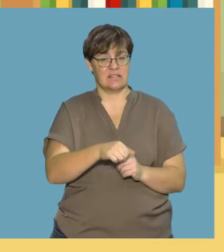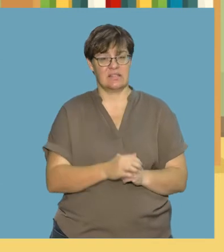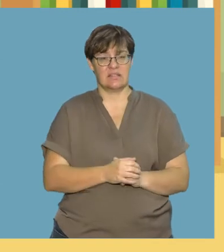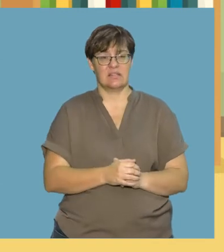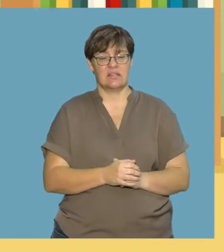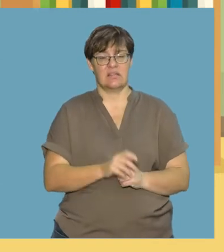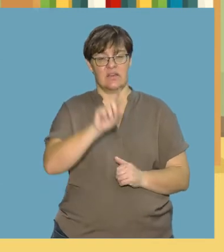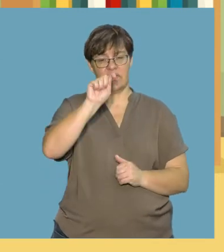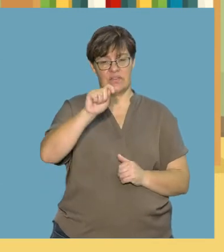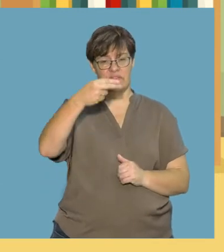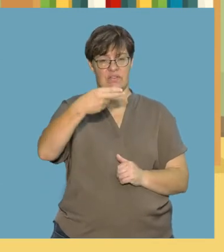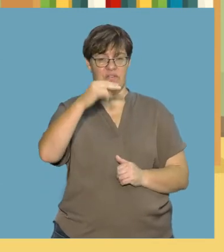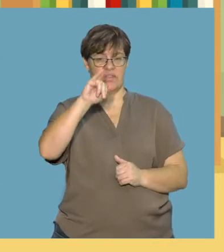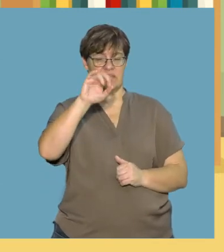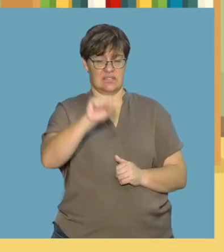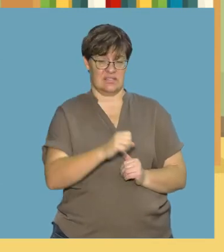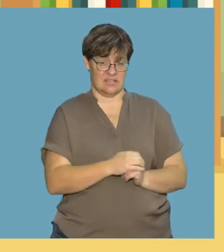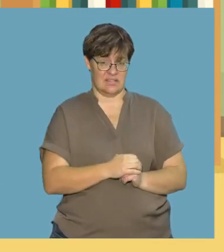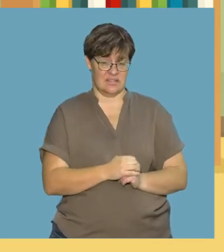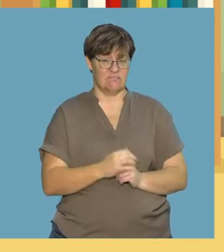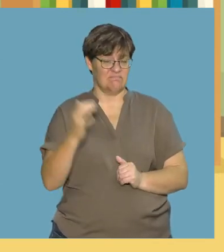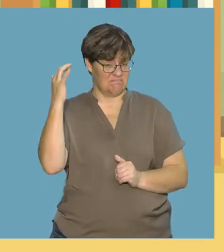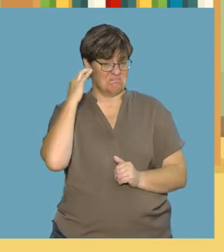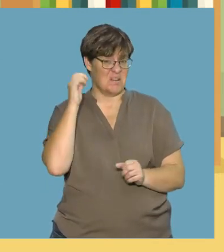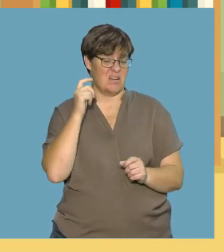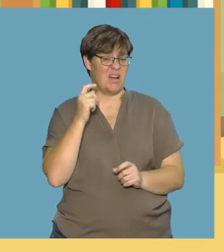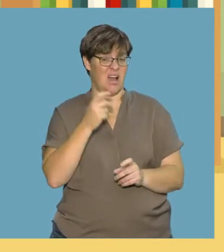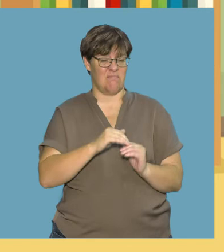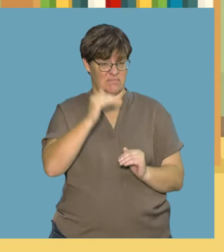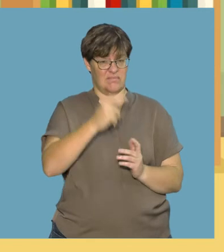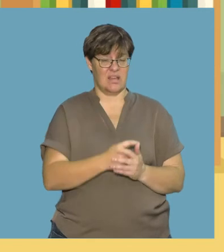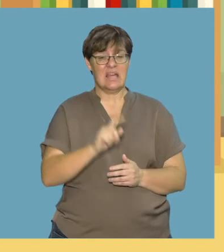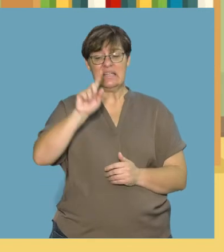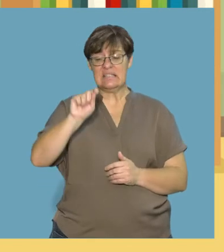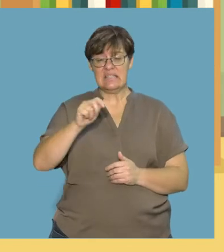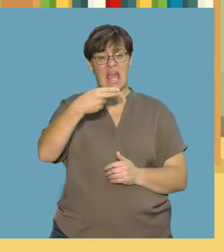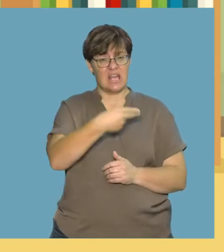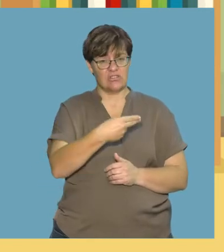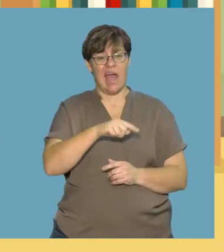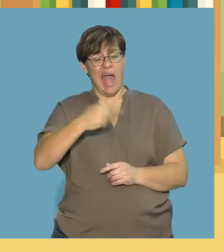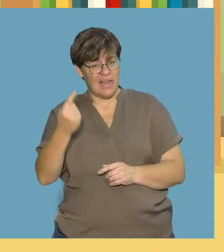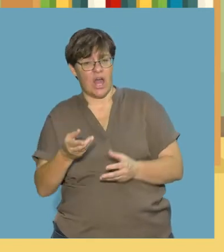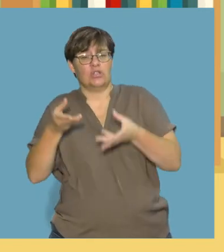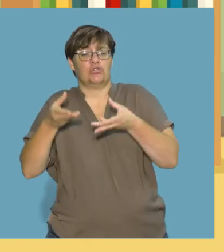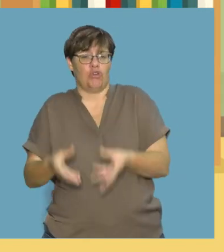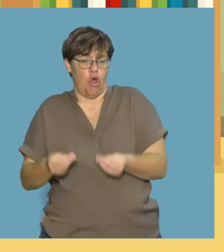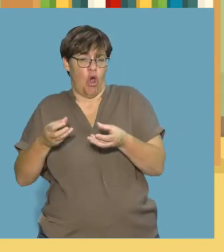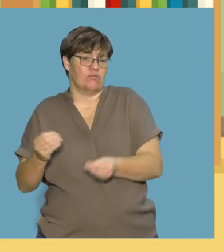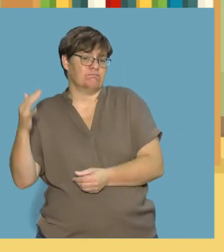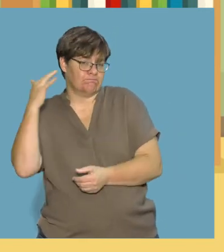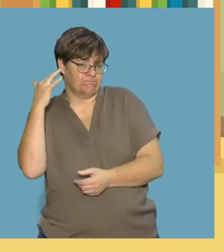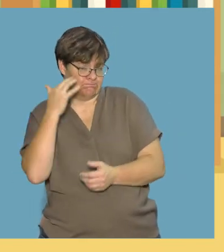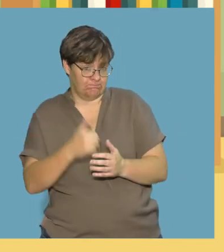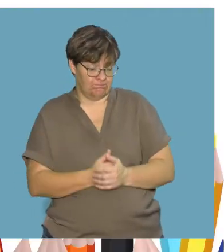Is. There are other words with the letters T and H where the sound is softer. Listen to some of